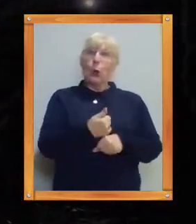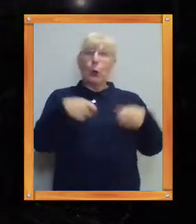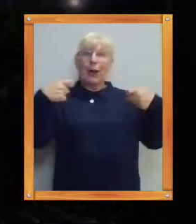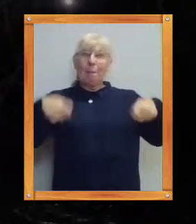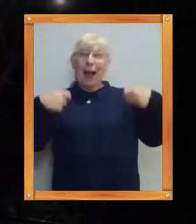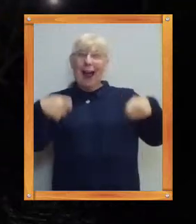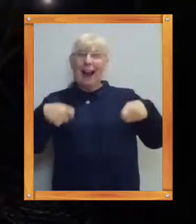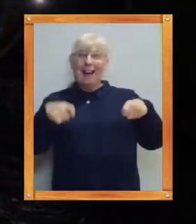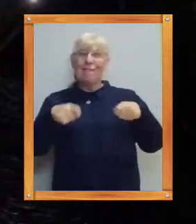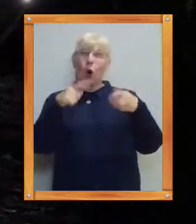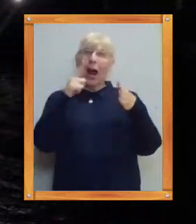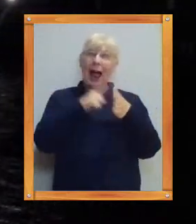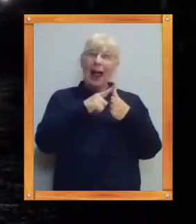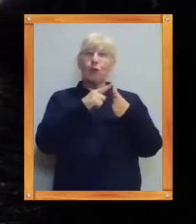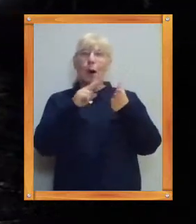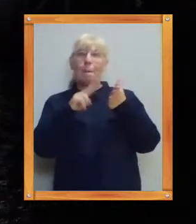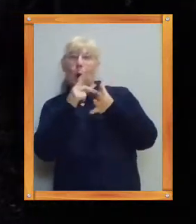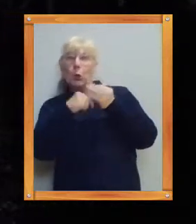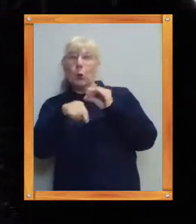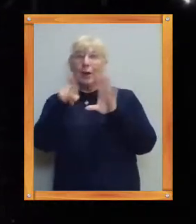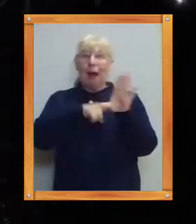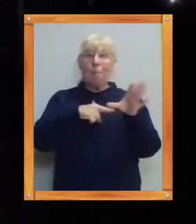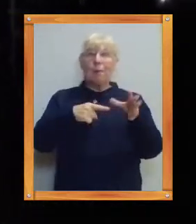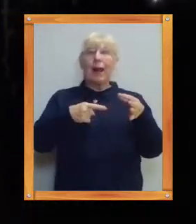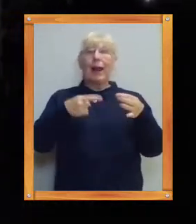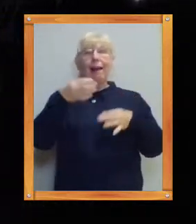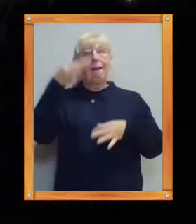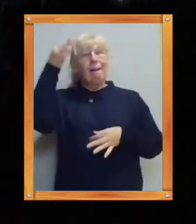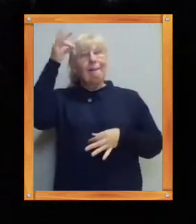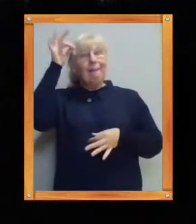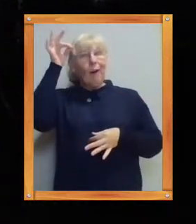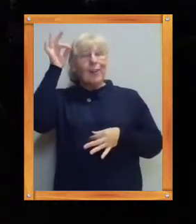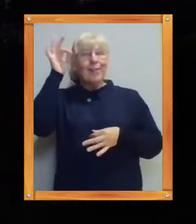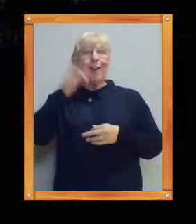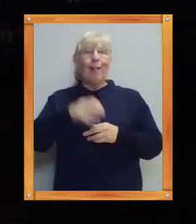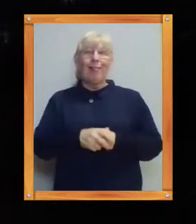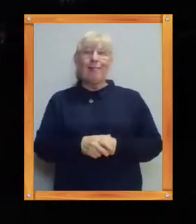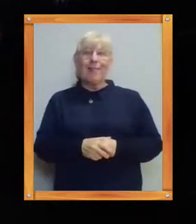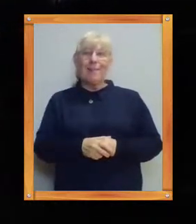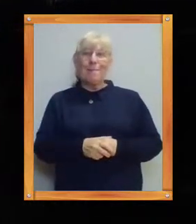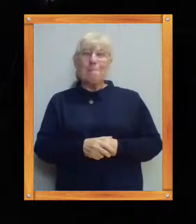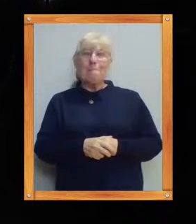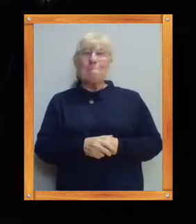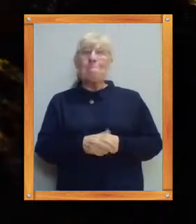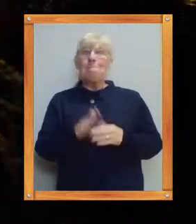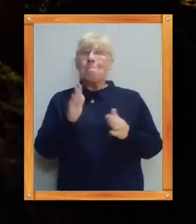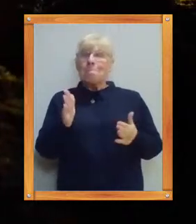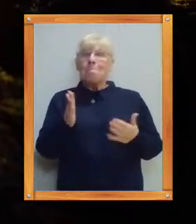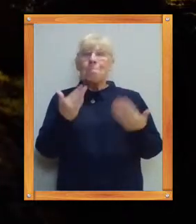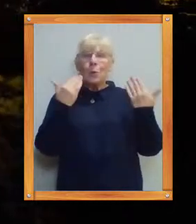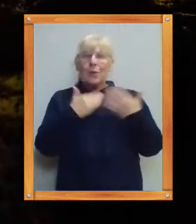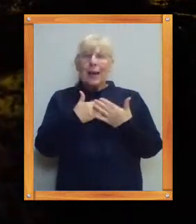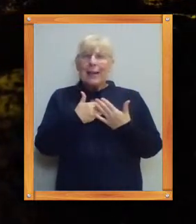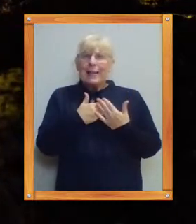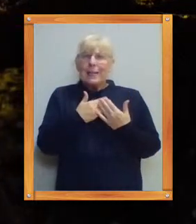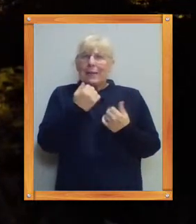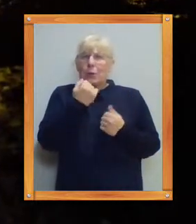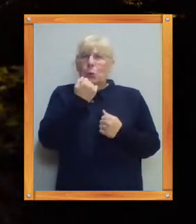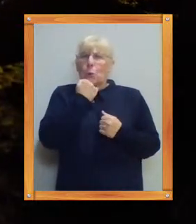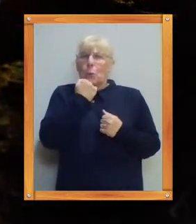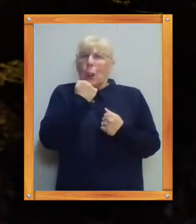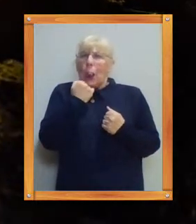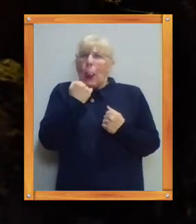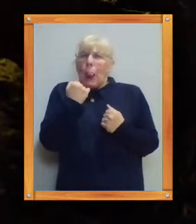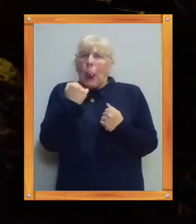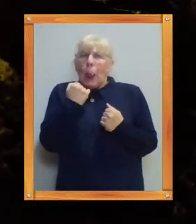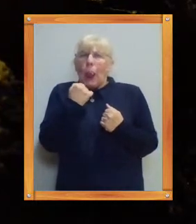your name appearing on the screen tonight. So it is a beautiful night, albeit a little bit on the nippy side. We've certainly felt winter here in Randalstown